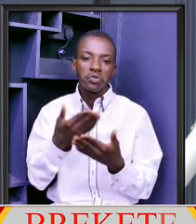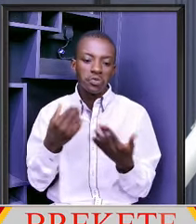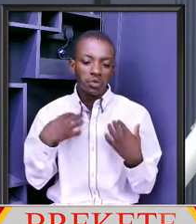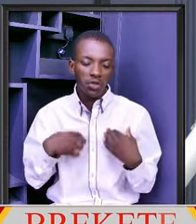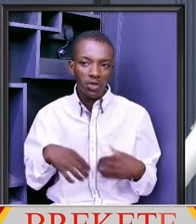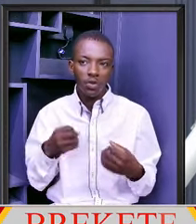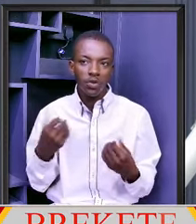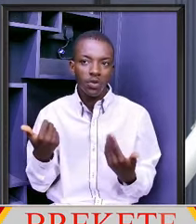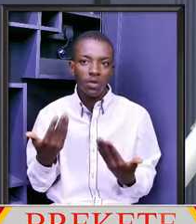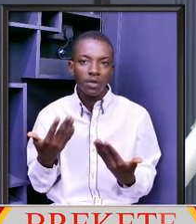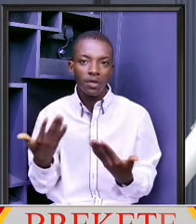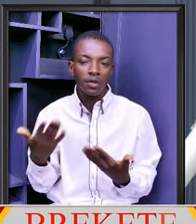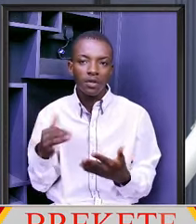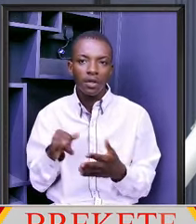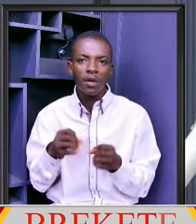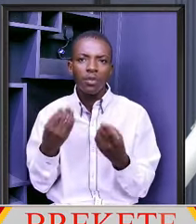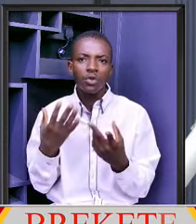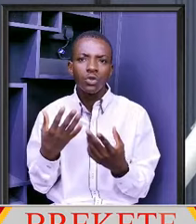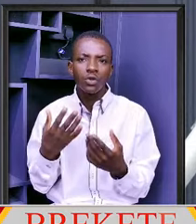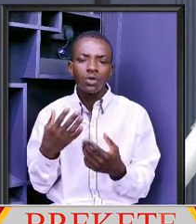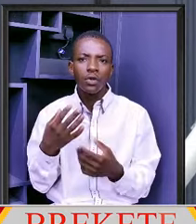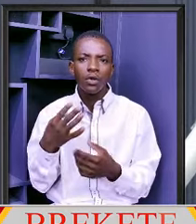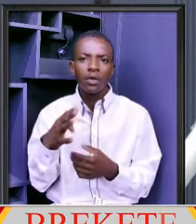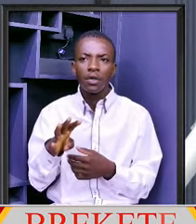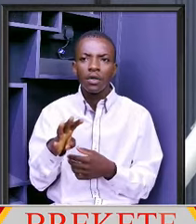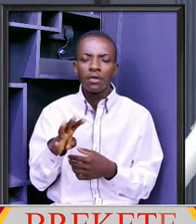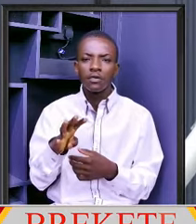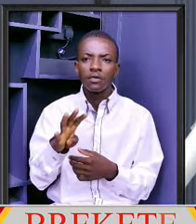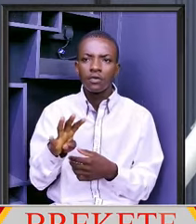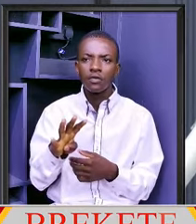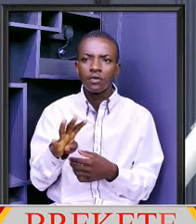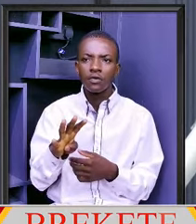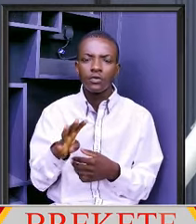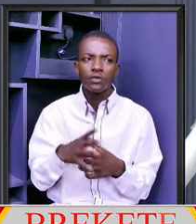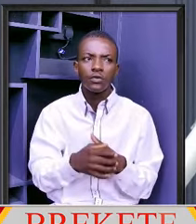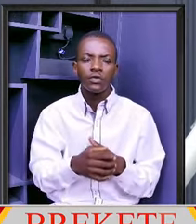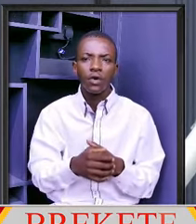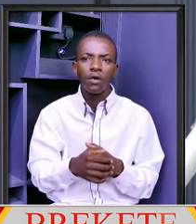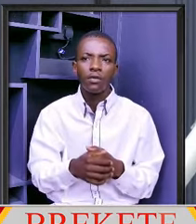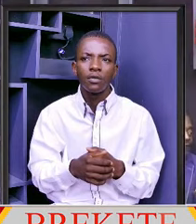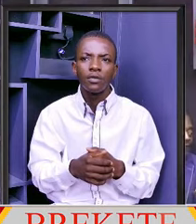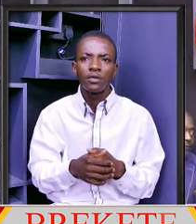things. How much we raise for them? We enter the account.